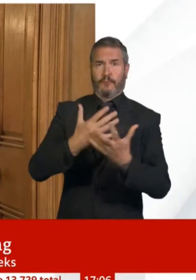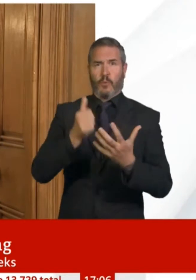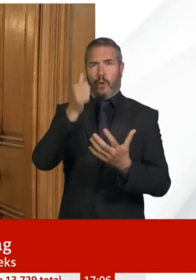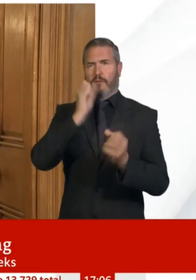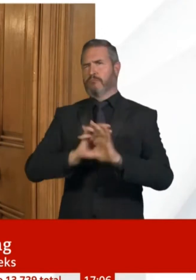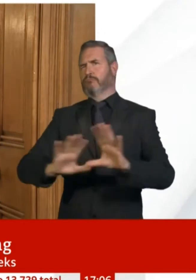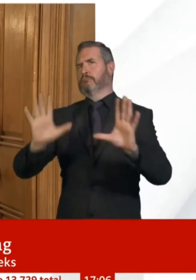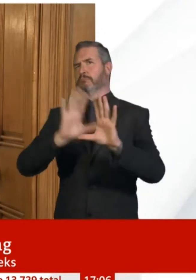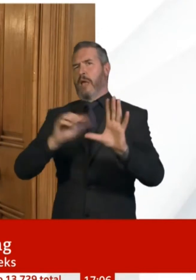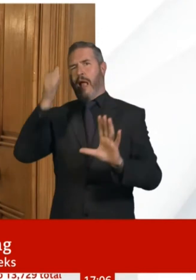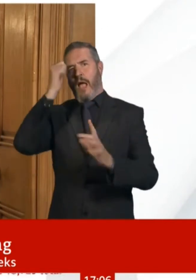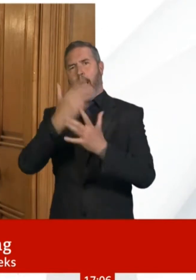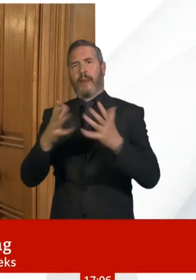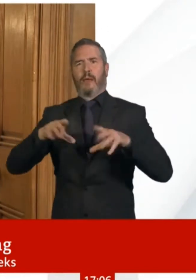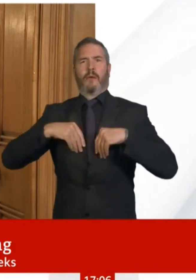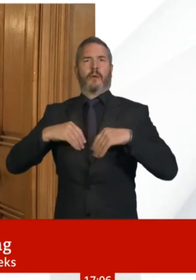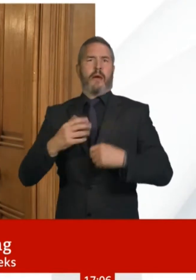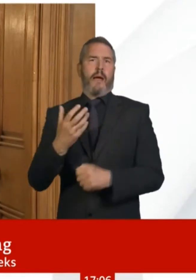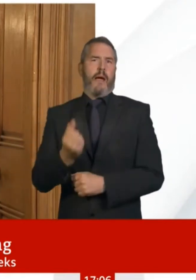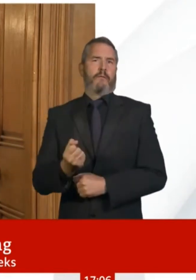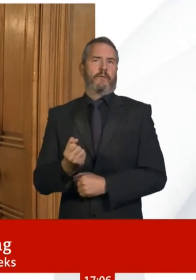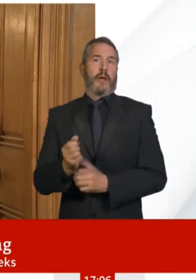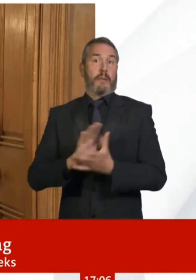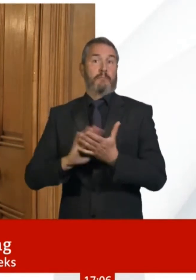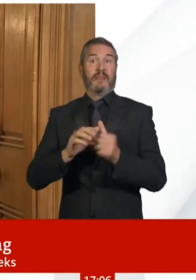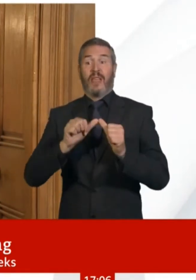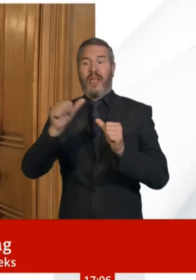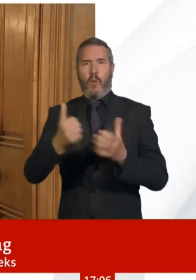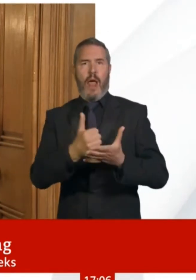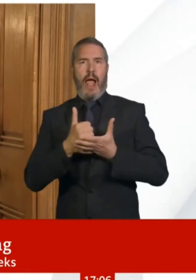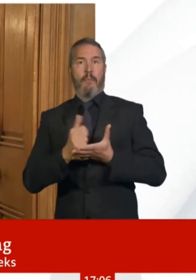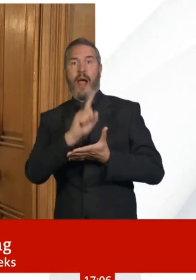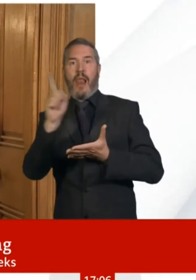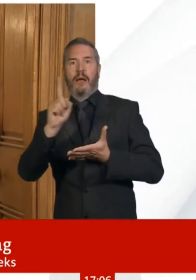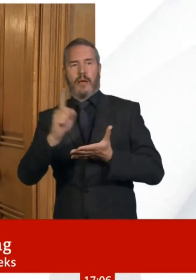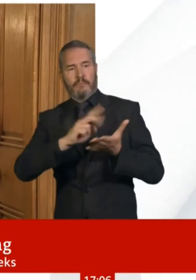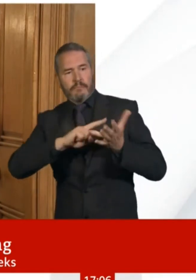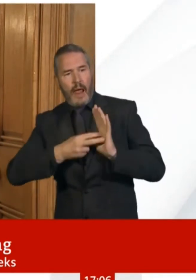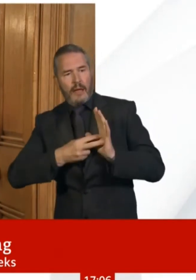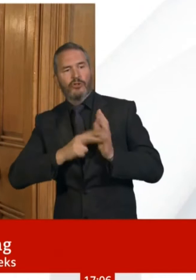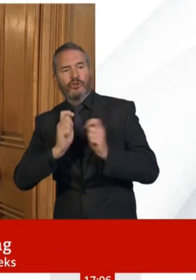country. It will also help us plan how to change the measures when we're ready to do so.